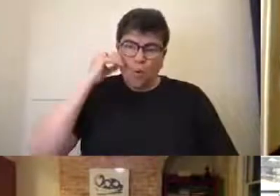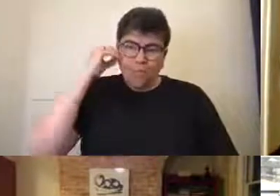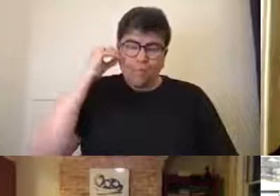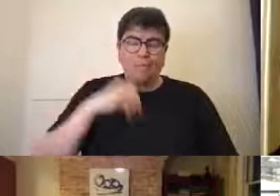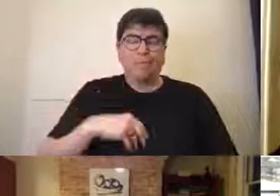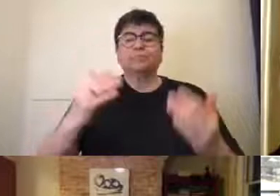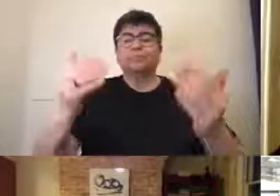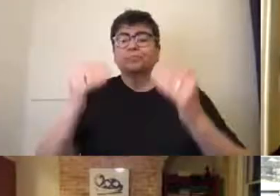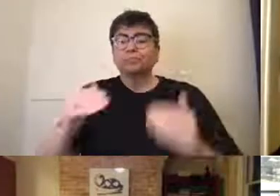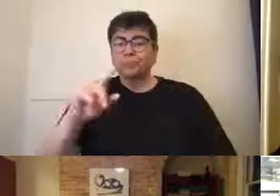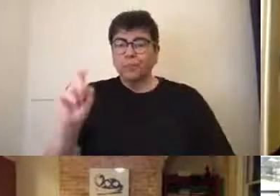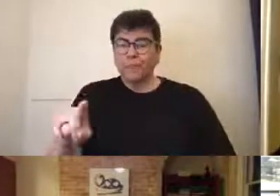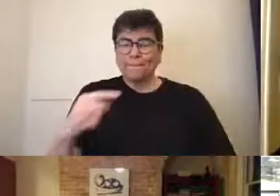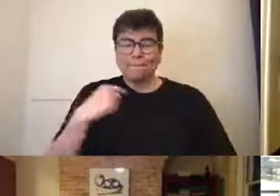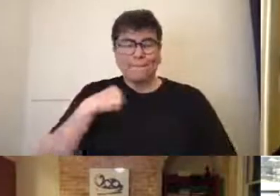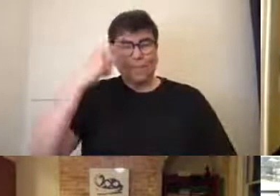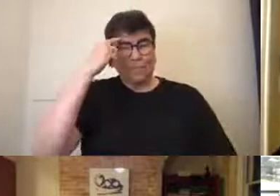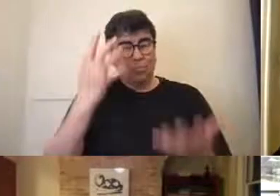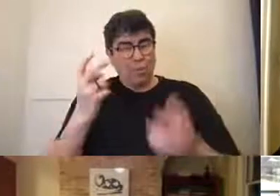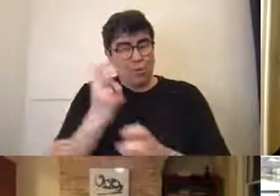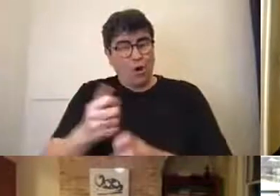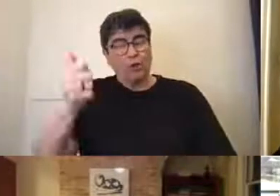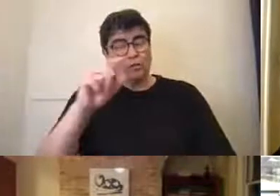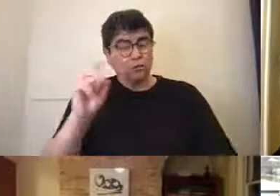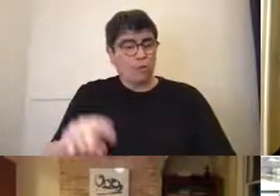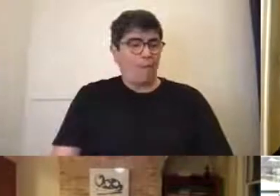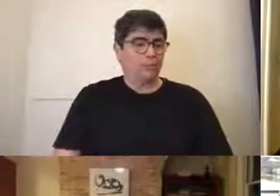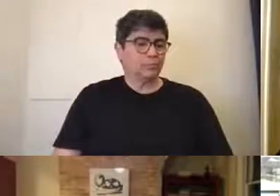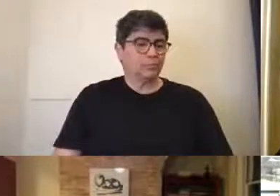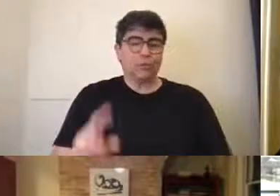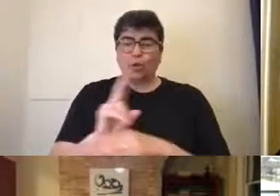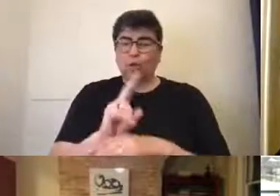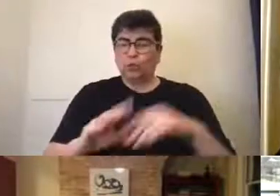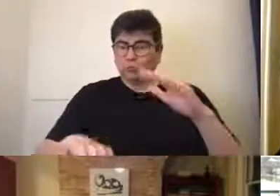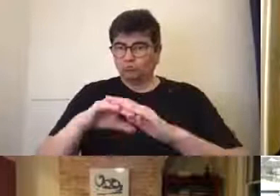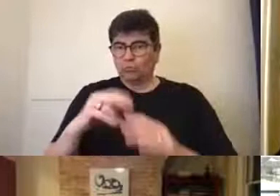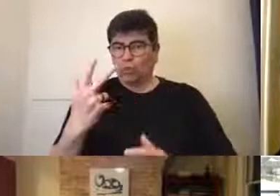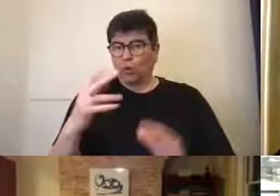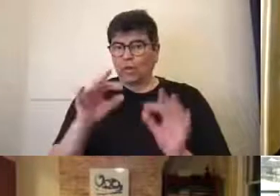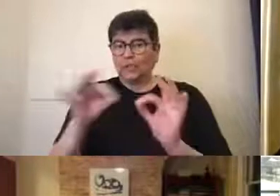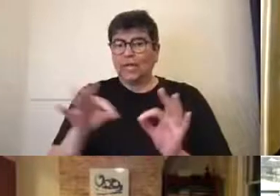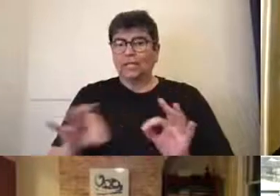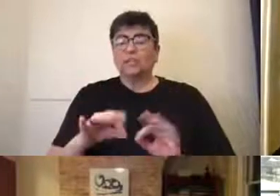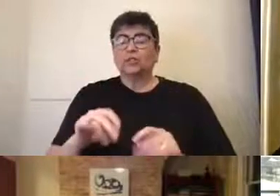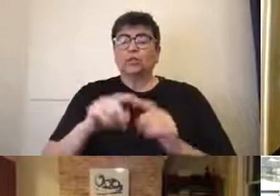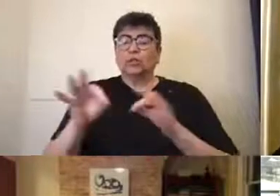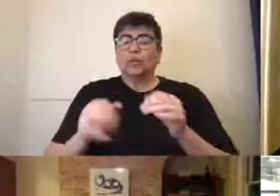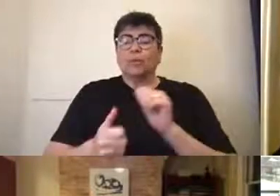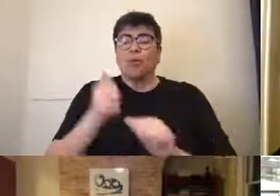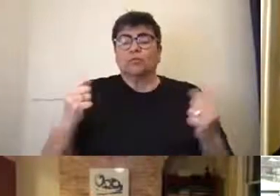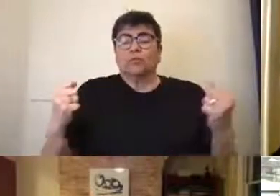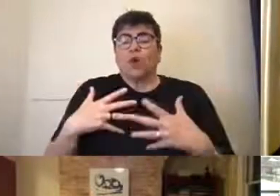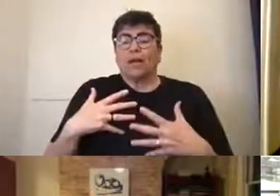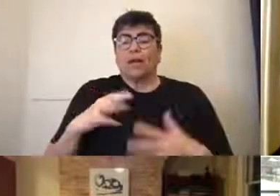next question, which I think might be the hardest question, is use no more than three sentences to describe the most